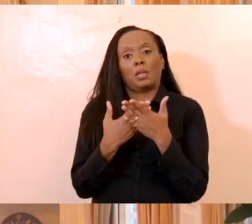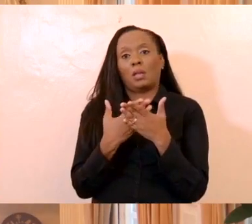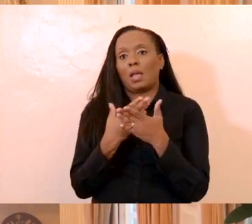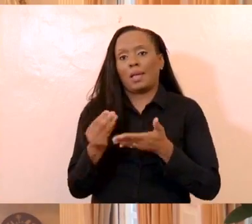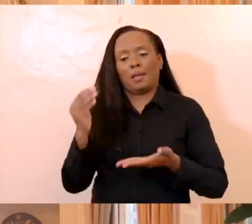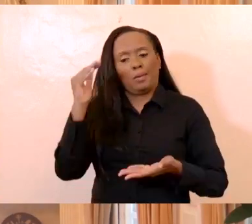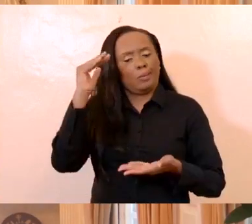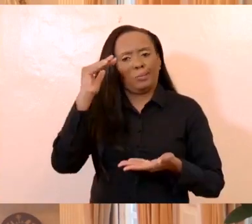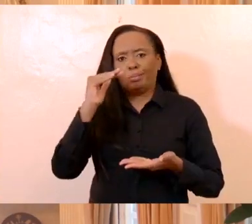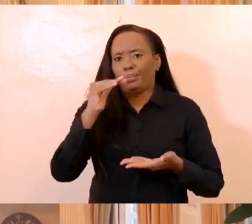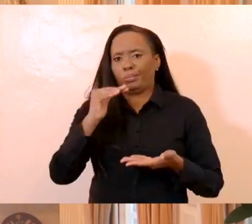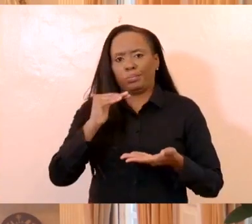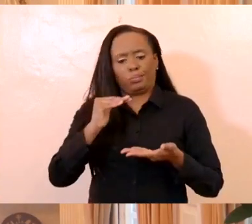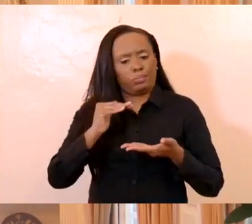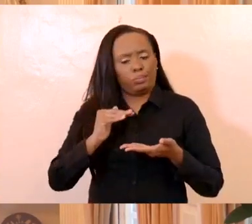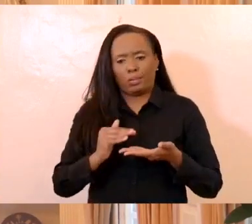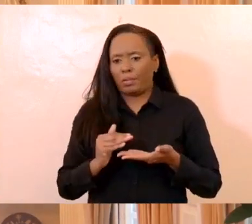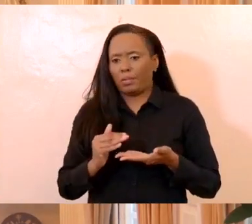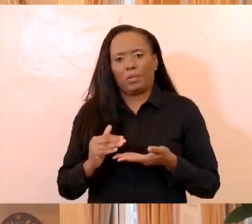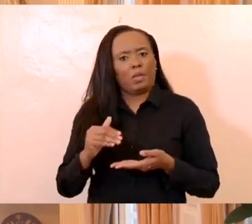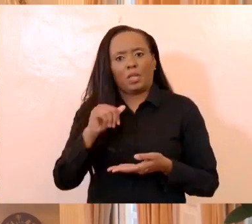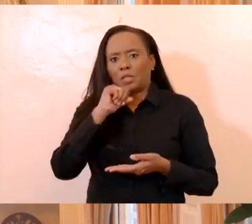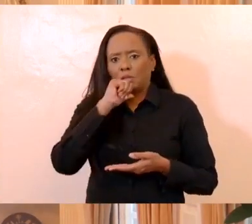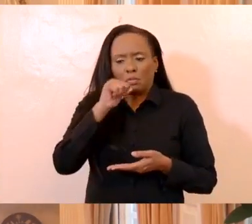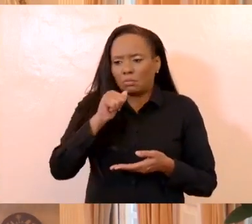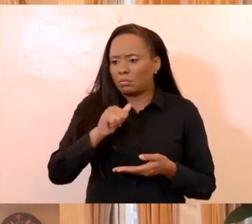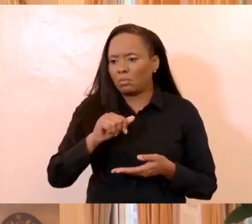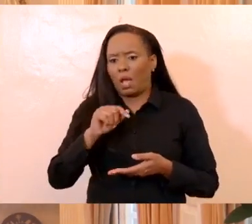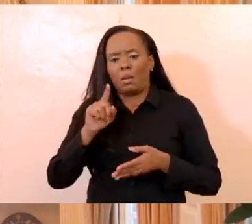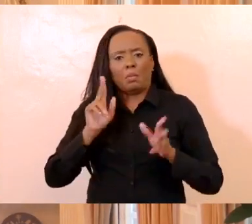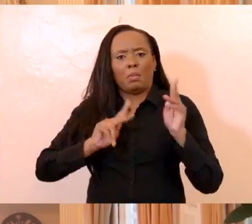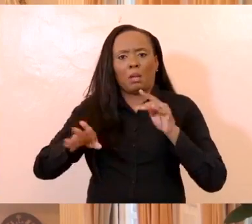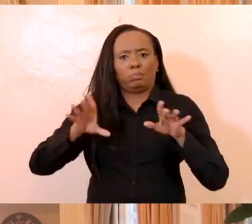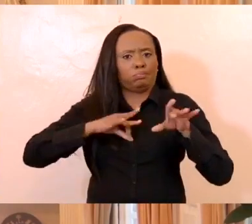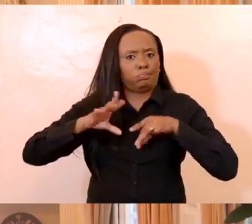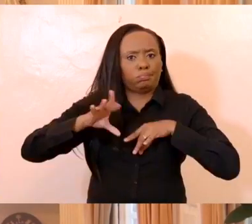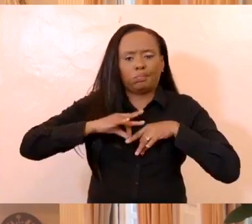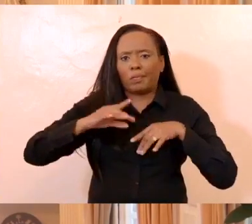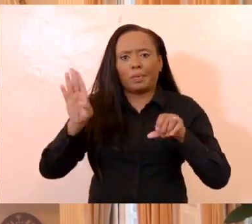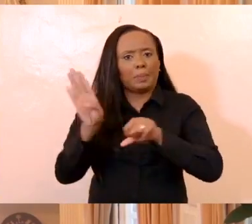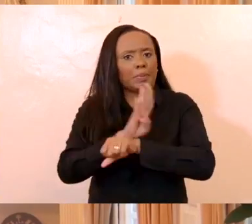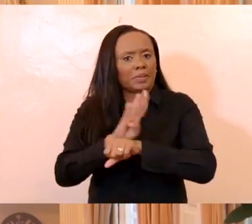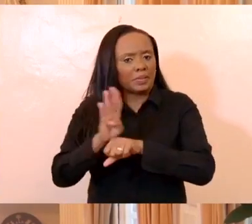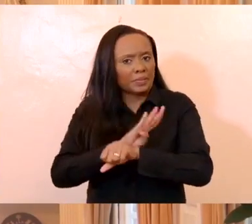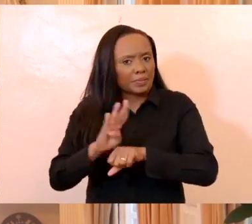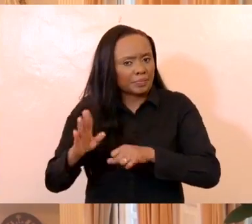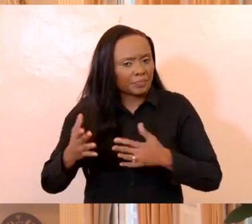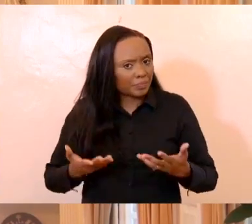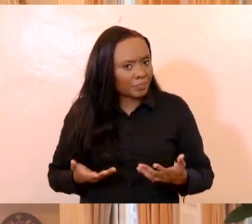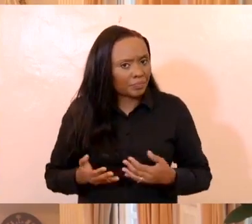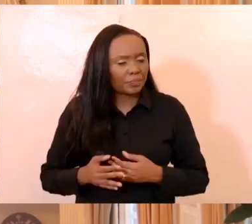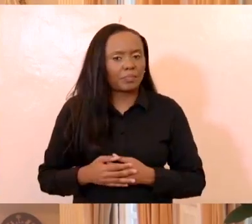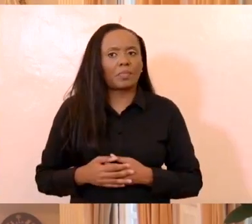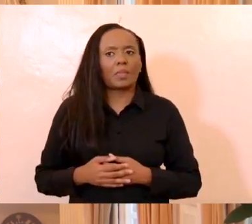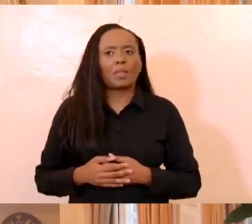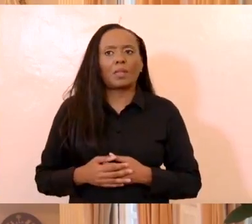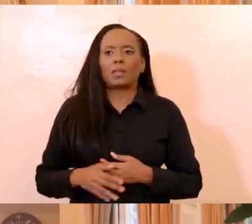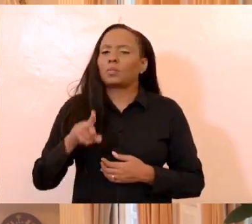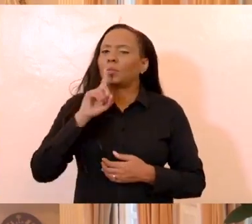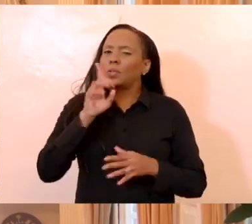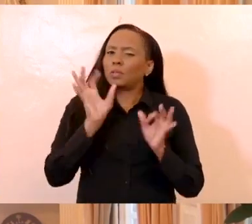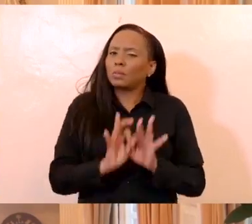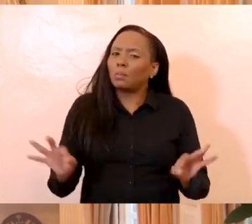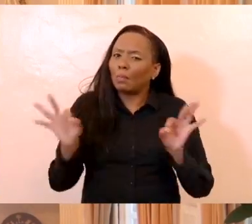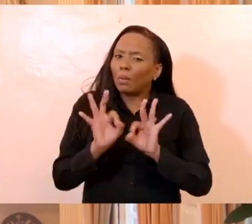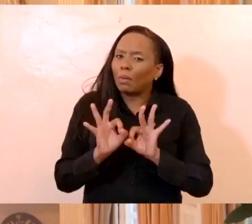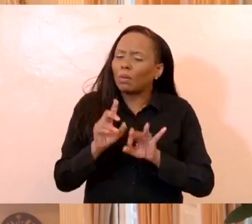one would have anticipated as cases coming from those entities. And I think that that is a very important